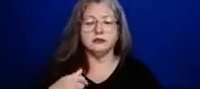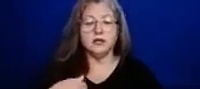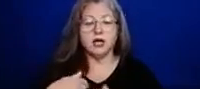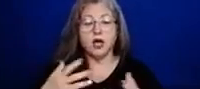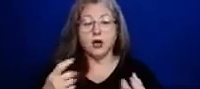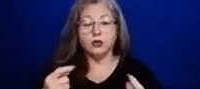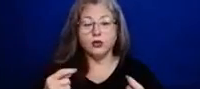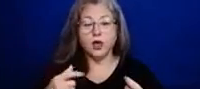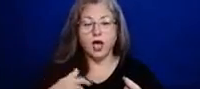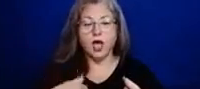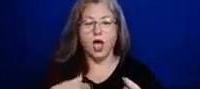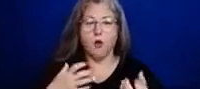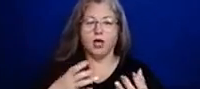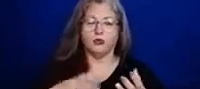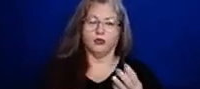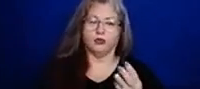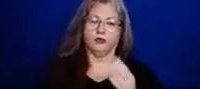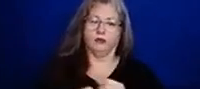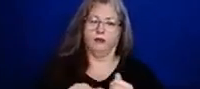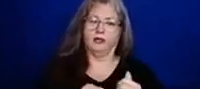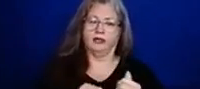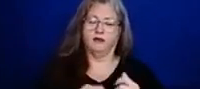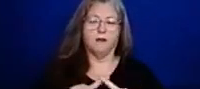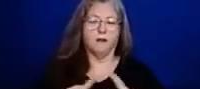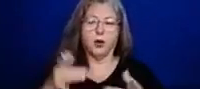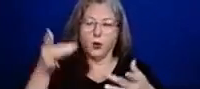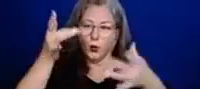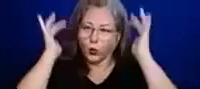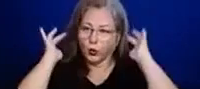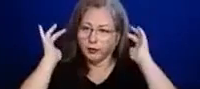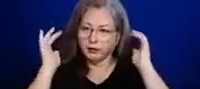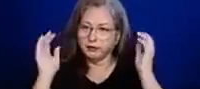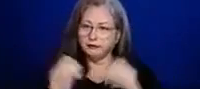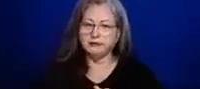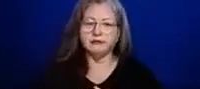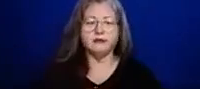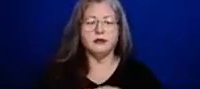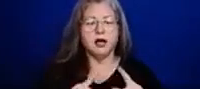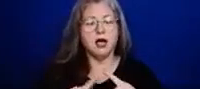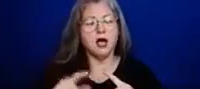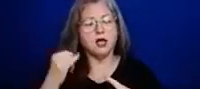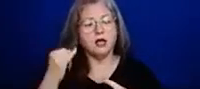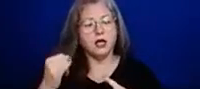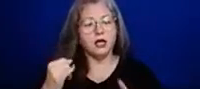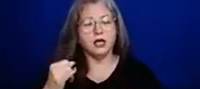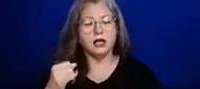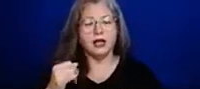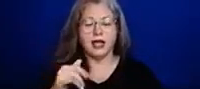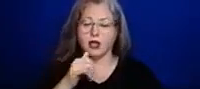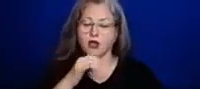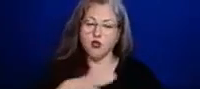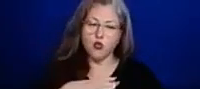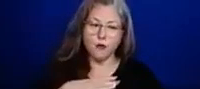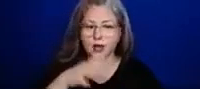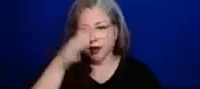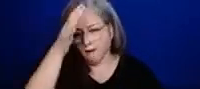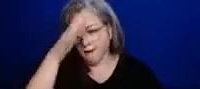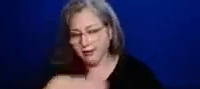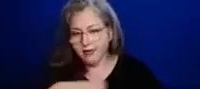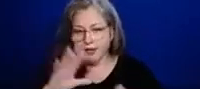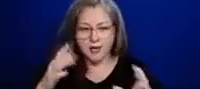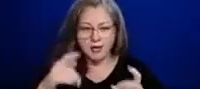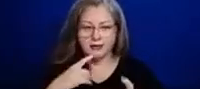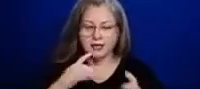what I wanted to do, I put myself with no hair, with the idea of womanhood, manhood. You know, it was